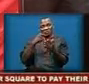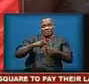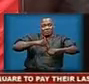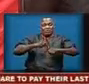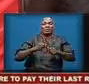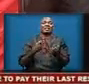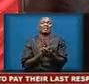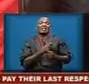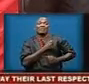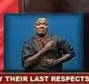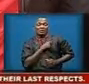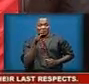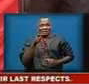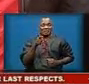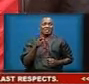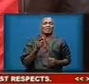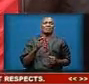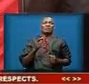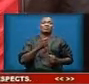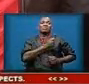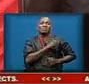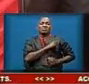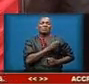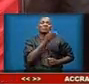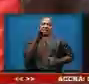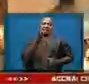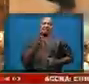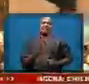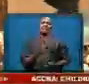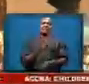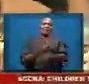late President was accorded full military honors.